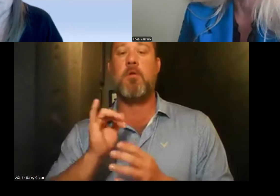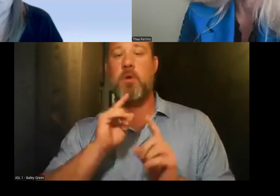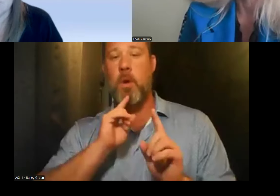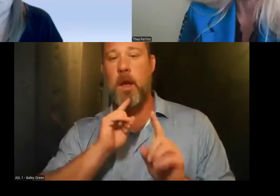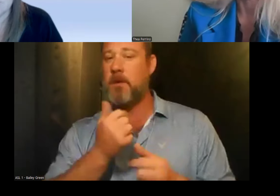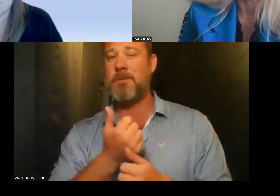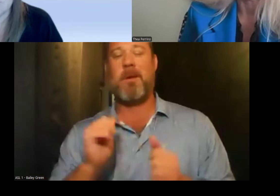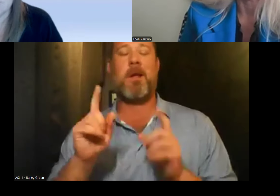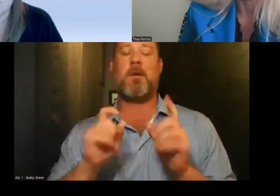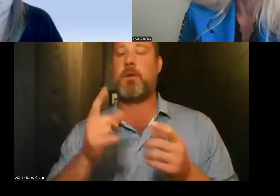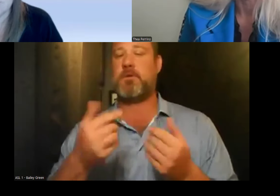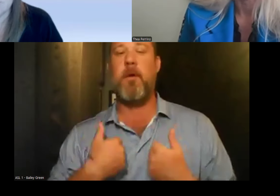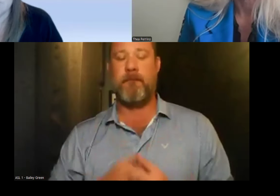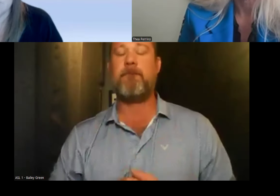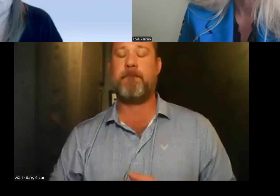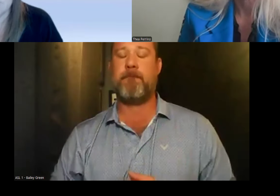any questions that you may have.